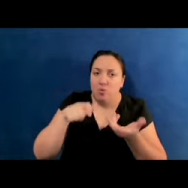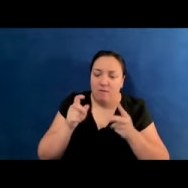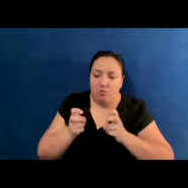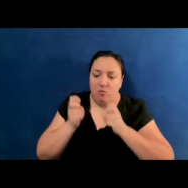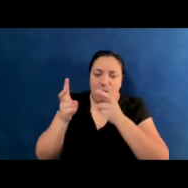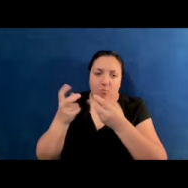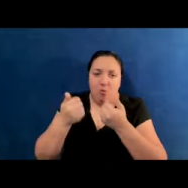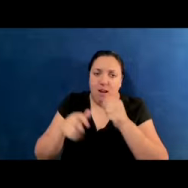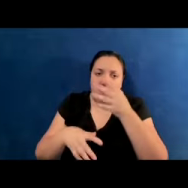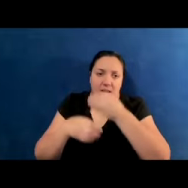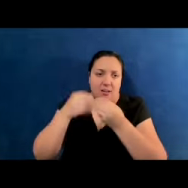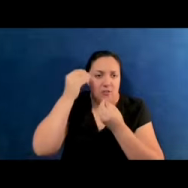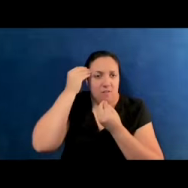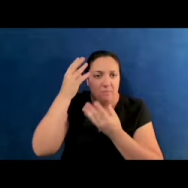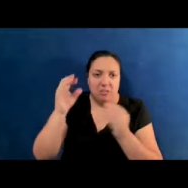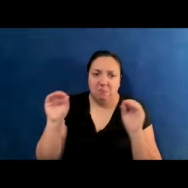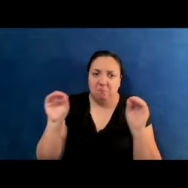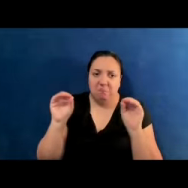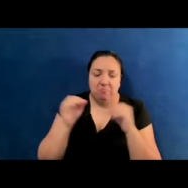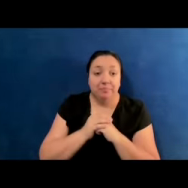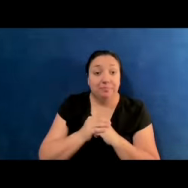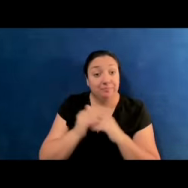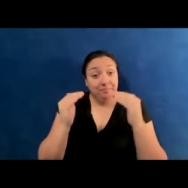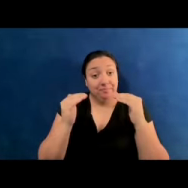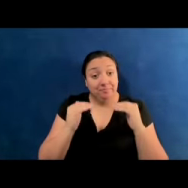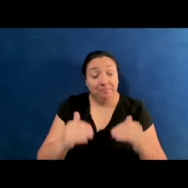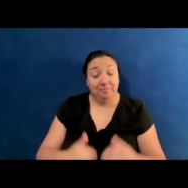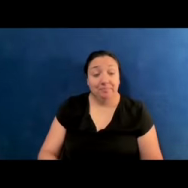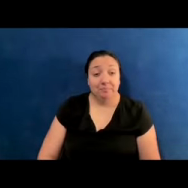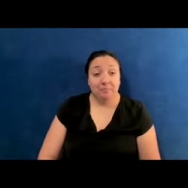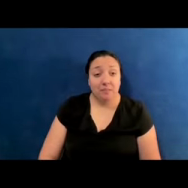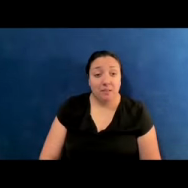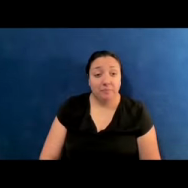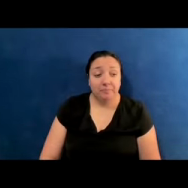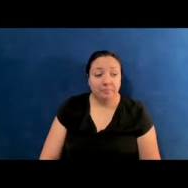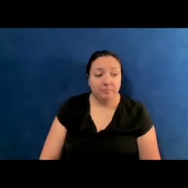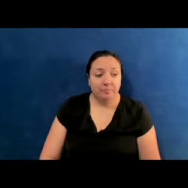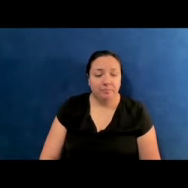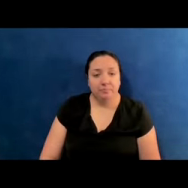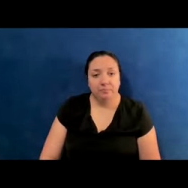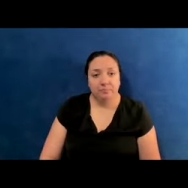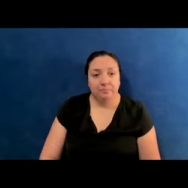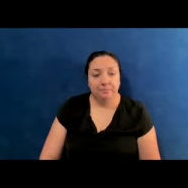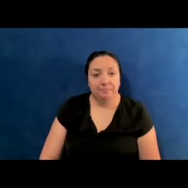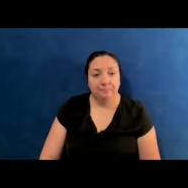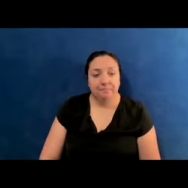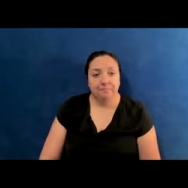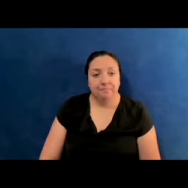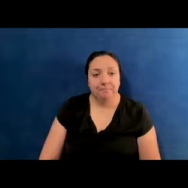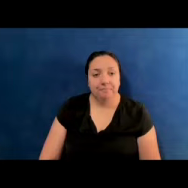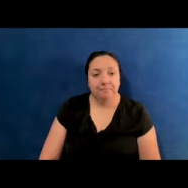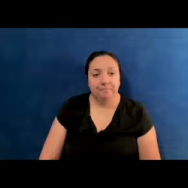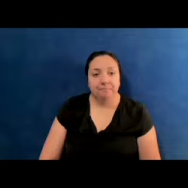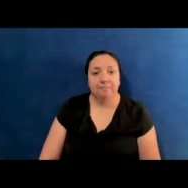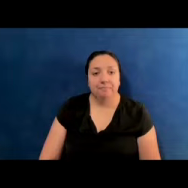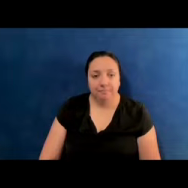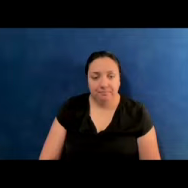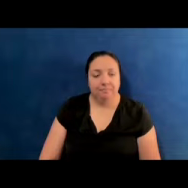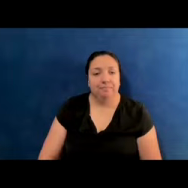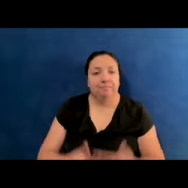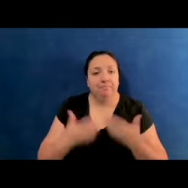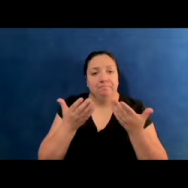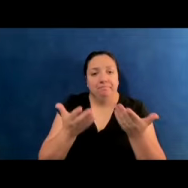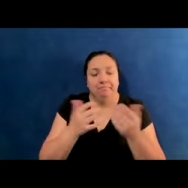any information at all. We can go to the next slide. The next piece of the enrollment flow is just